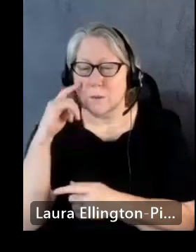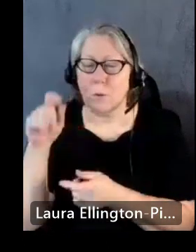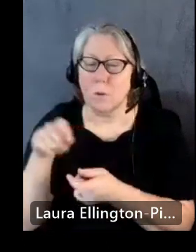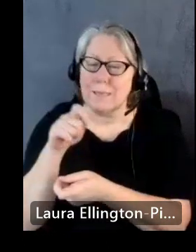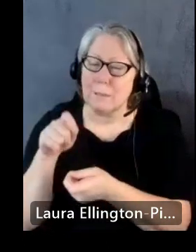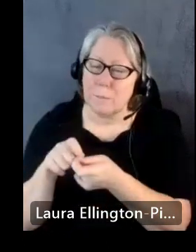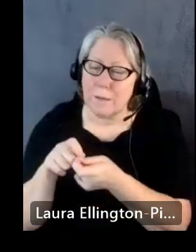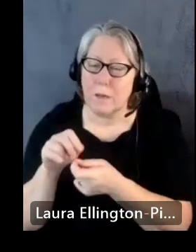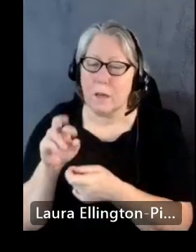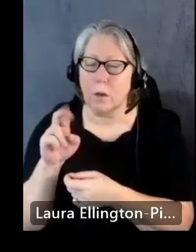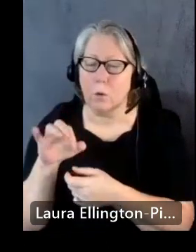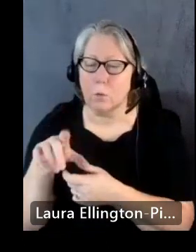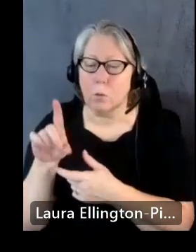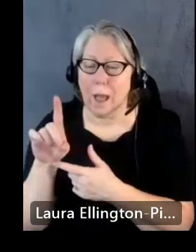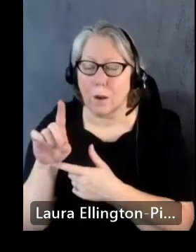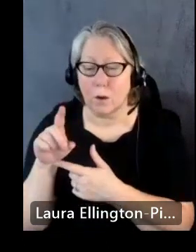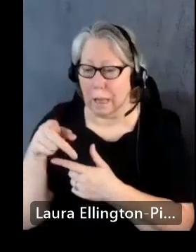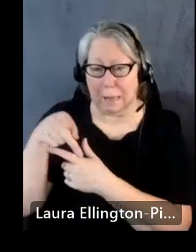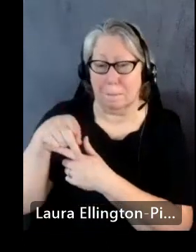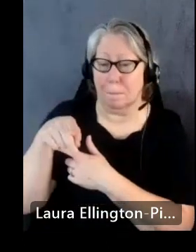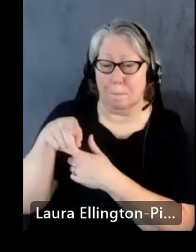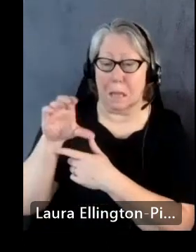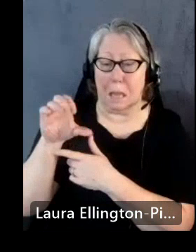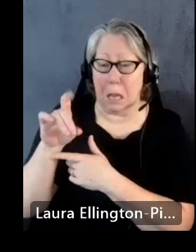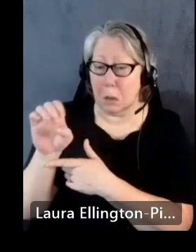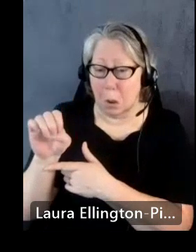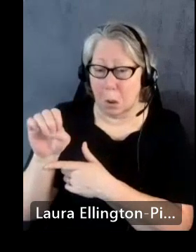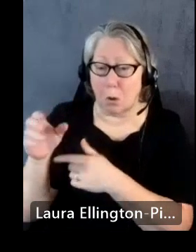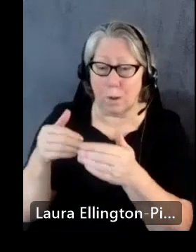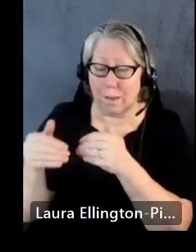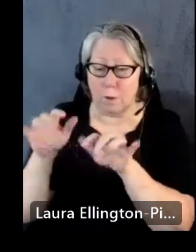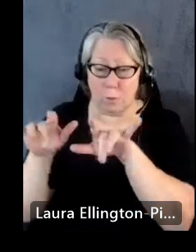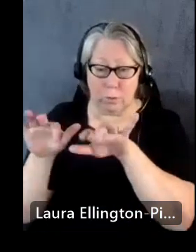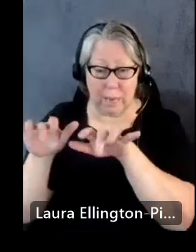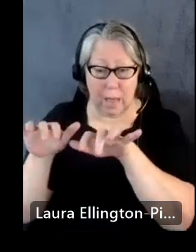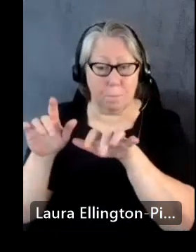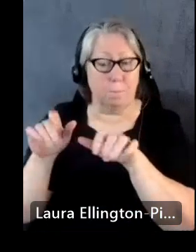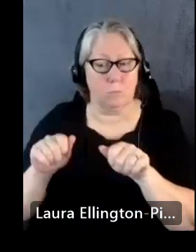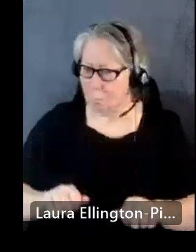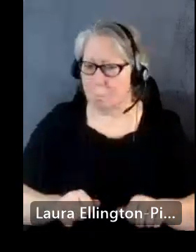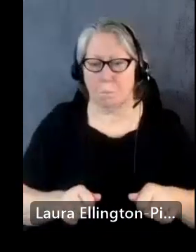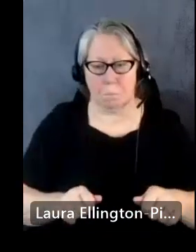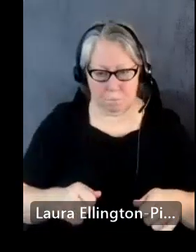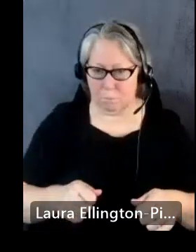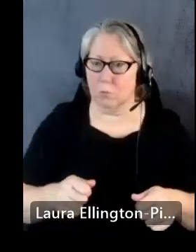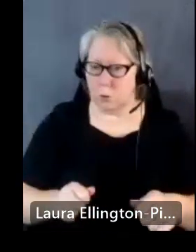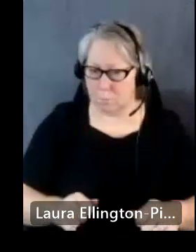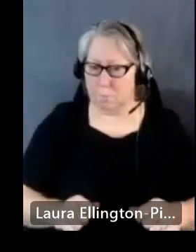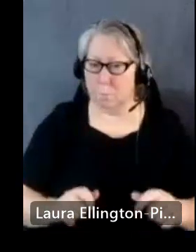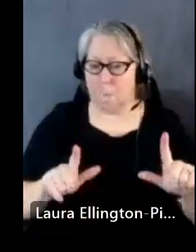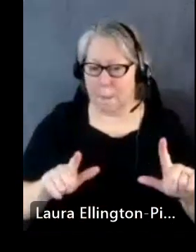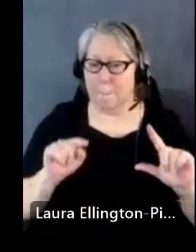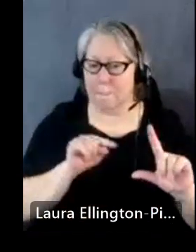P code or whatever, you can type it in there and it should pop up in the records field down below.